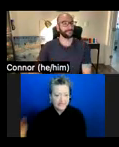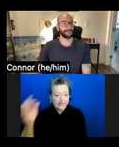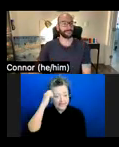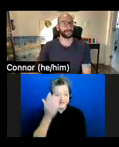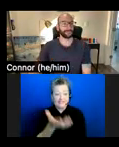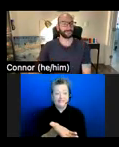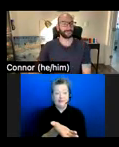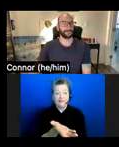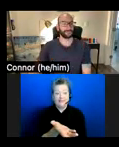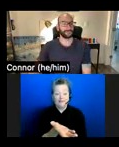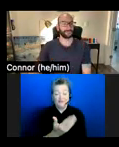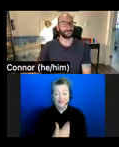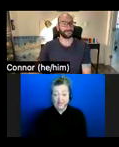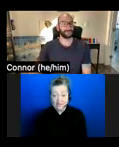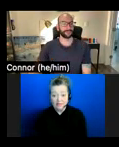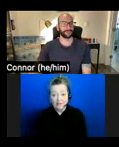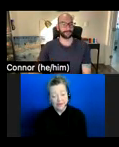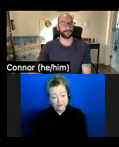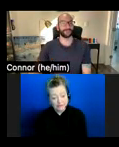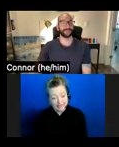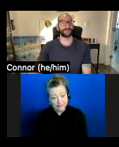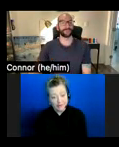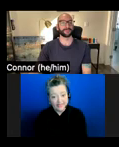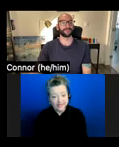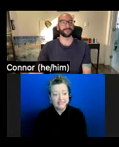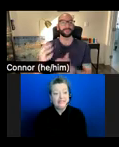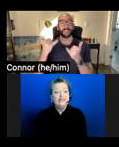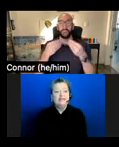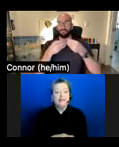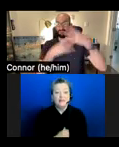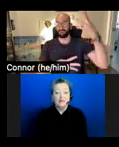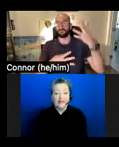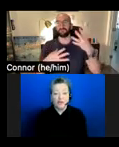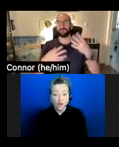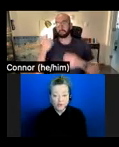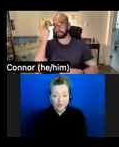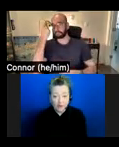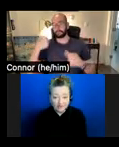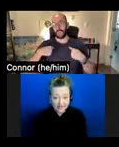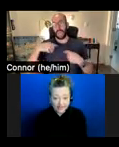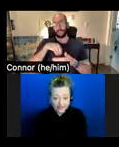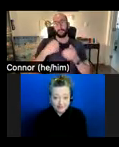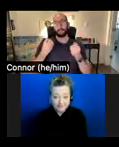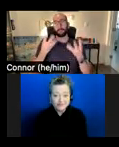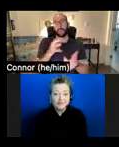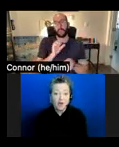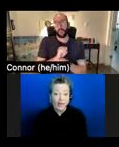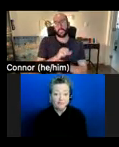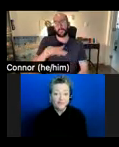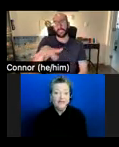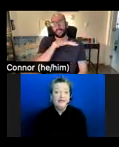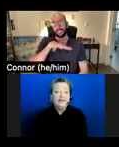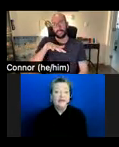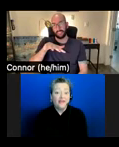process. As you can see, mine was set up via email. Perhaps you're set up with text. You'll get a code that you have to enter.